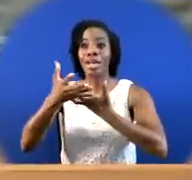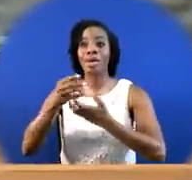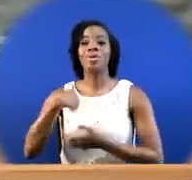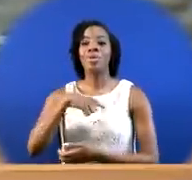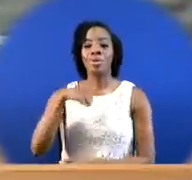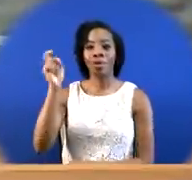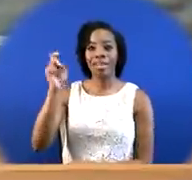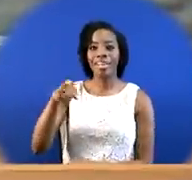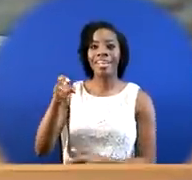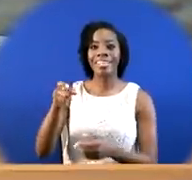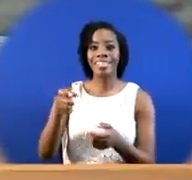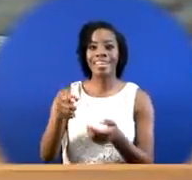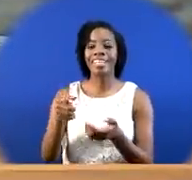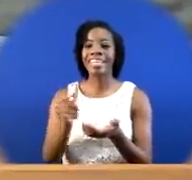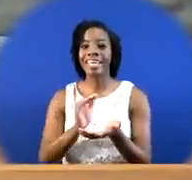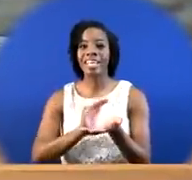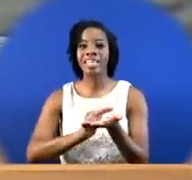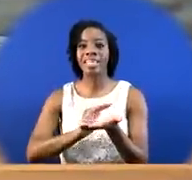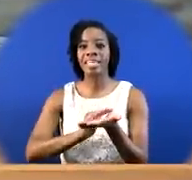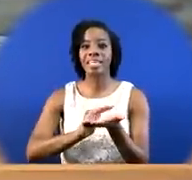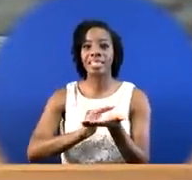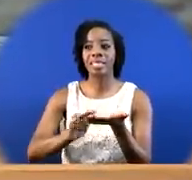up.